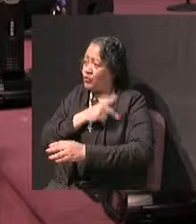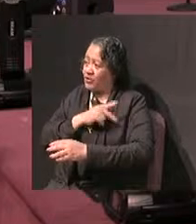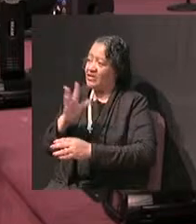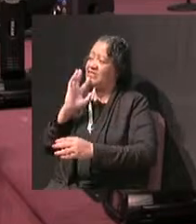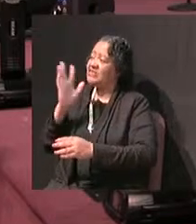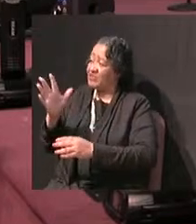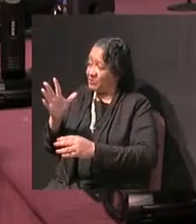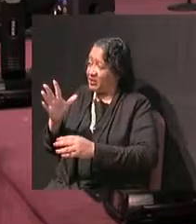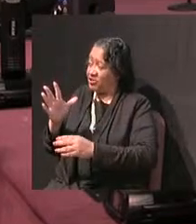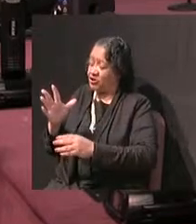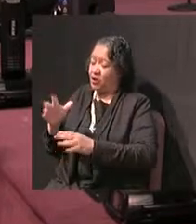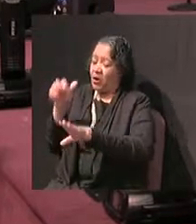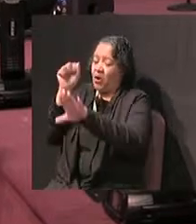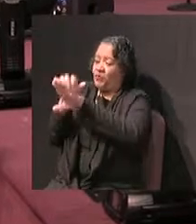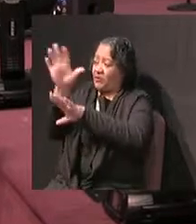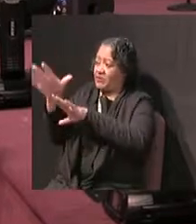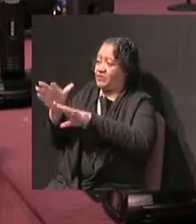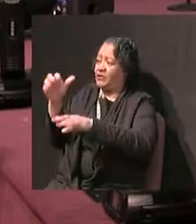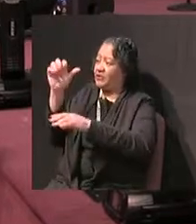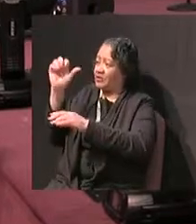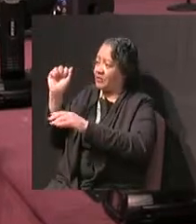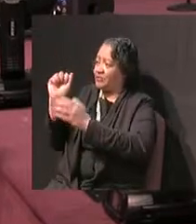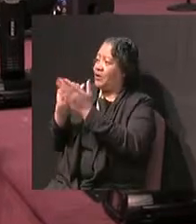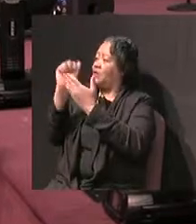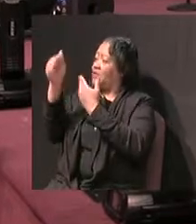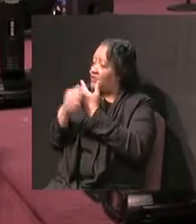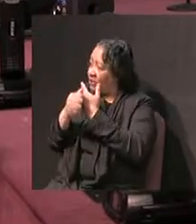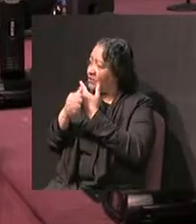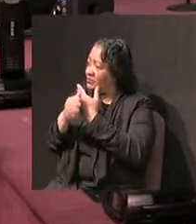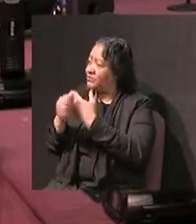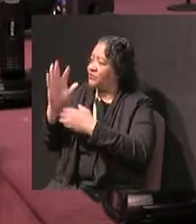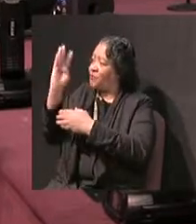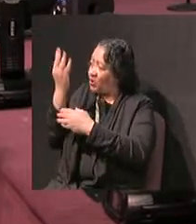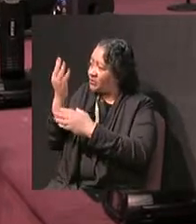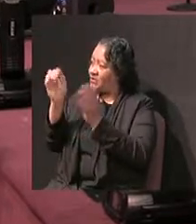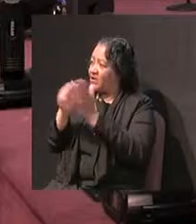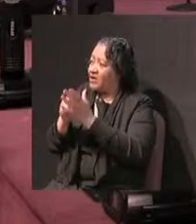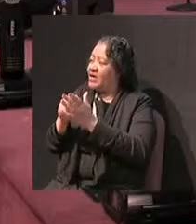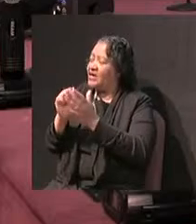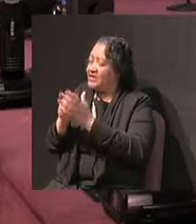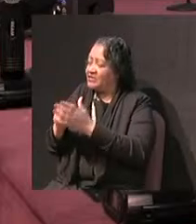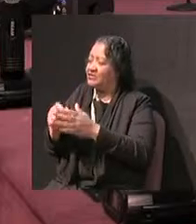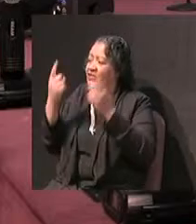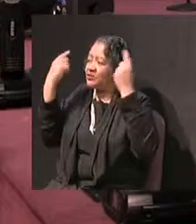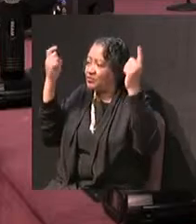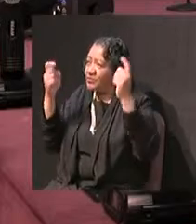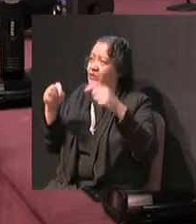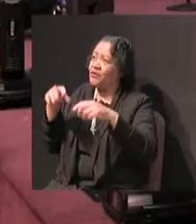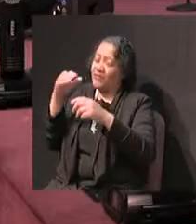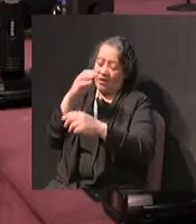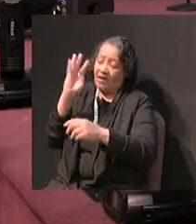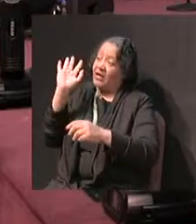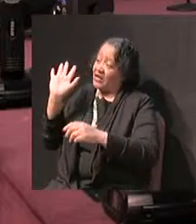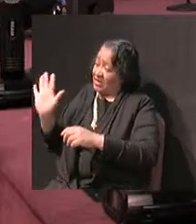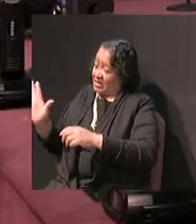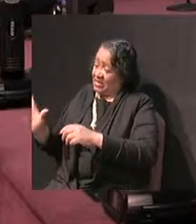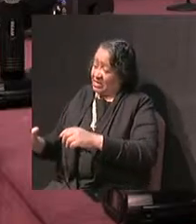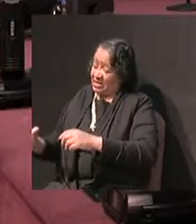Memphis, right? And then April 4th is the anniversary of his martyrdom, his assassination. We